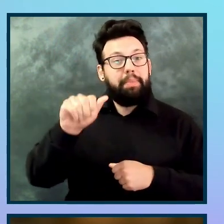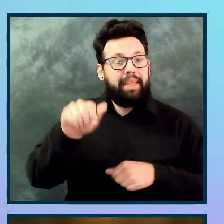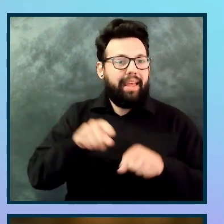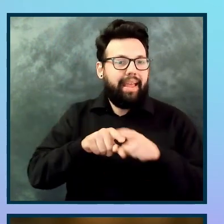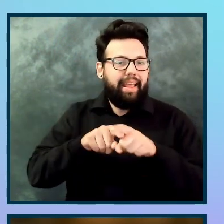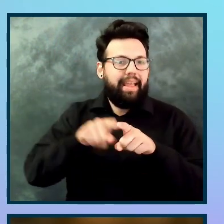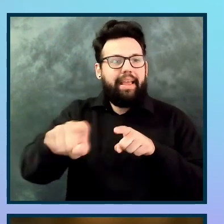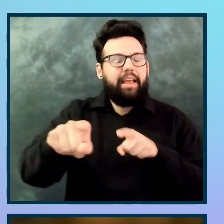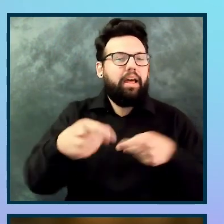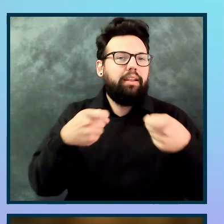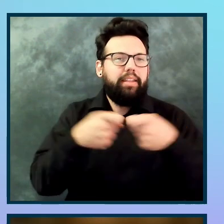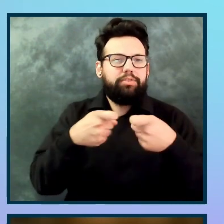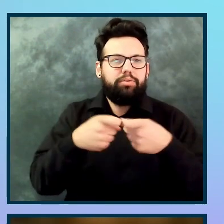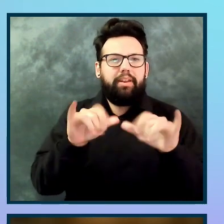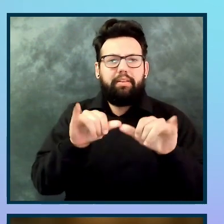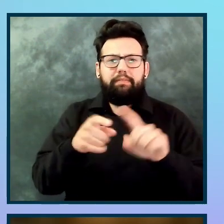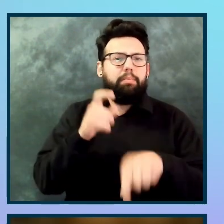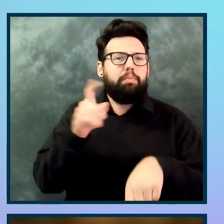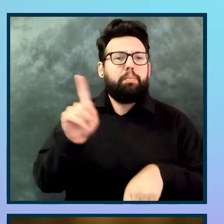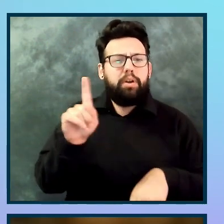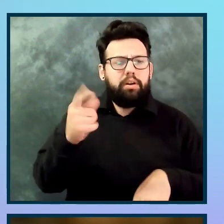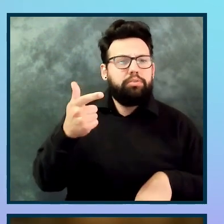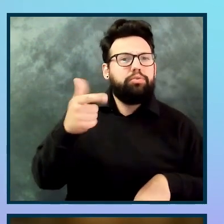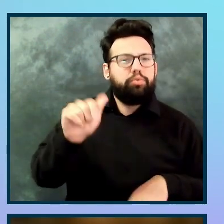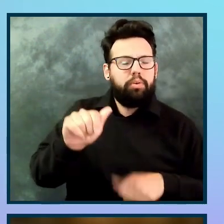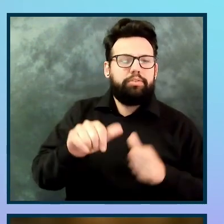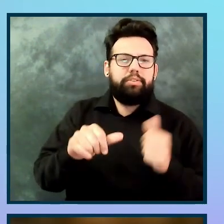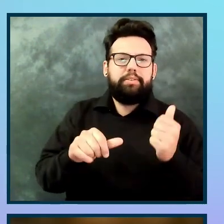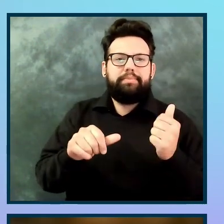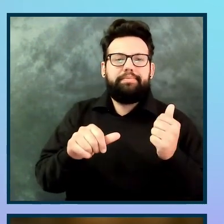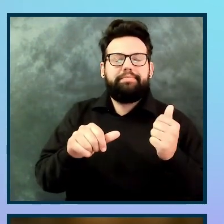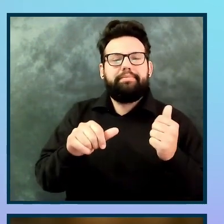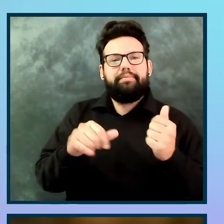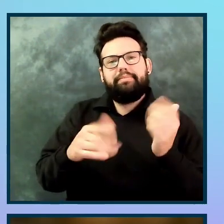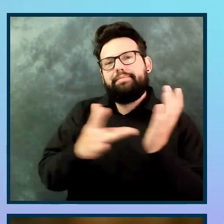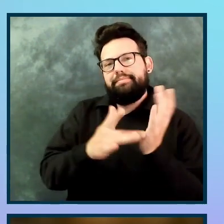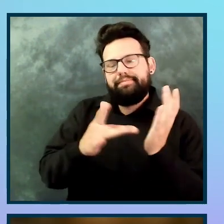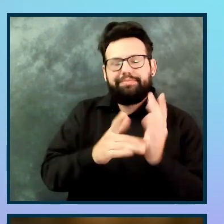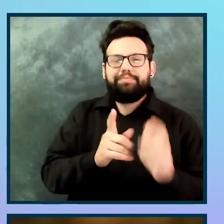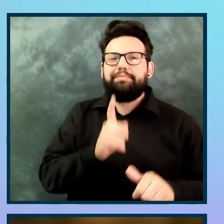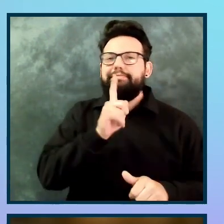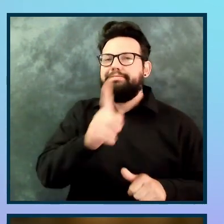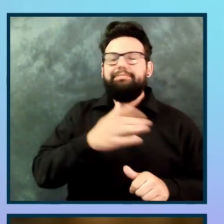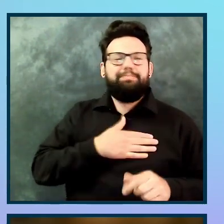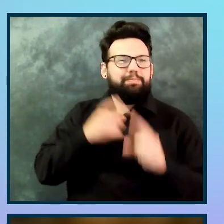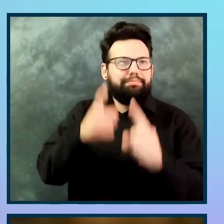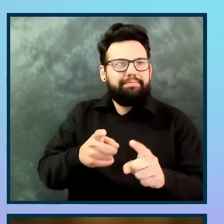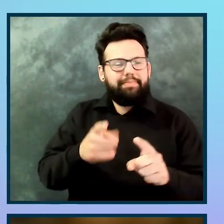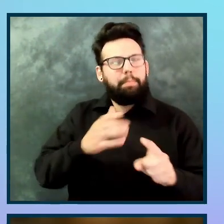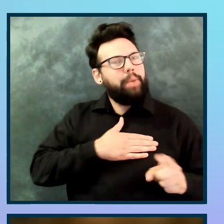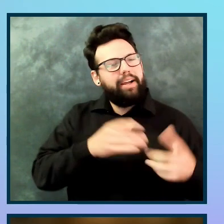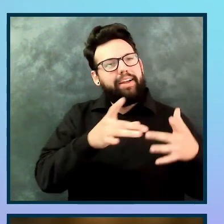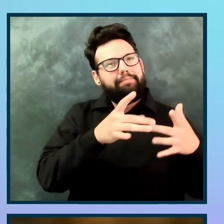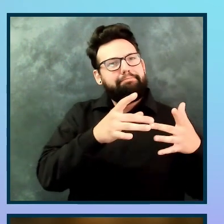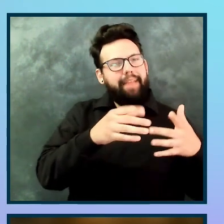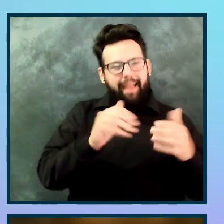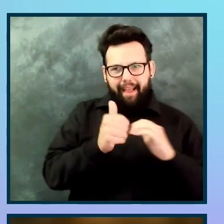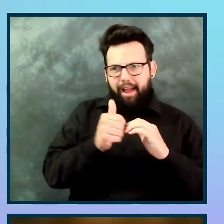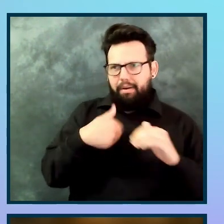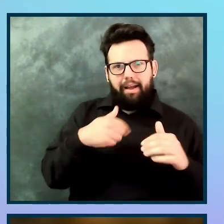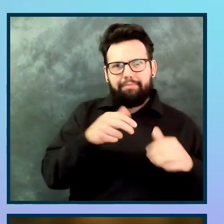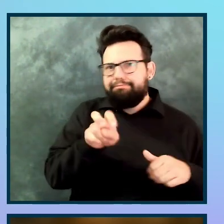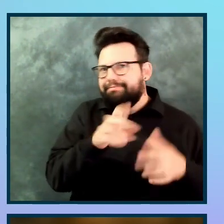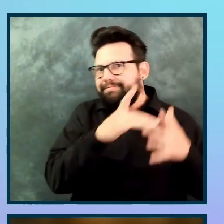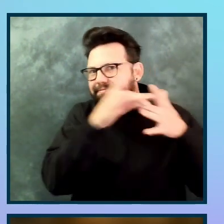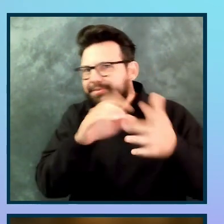Tech. And I give you a bit of my background to kind of show you how I got into accessibility and how the things that I've worked on over my